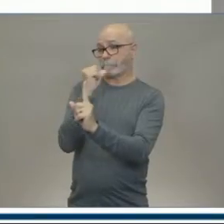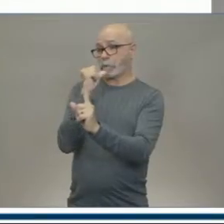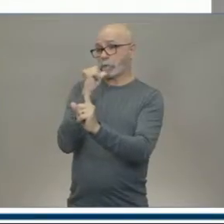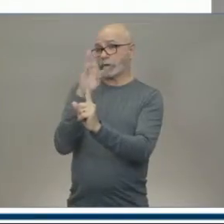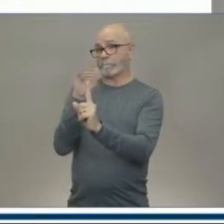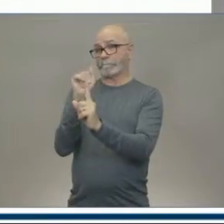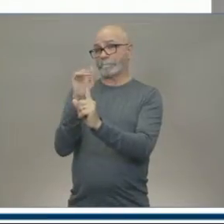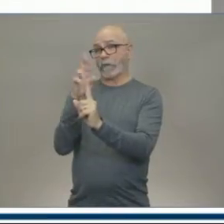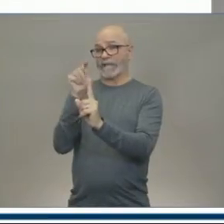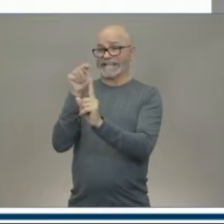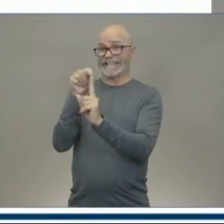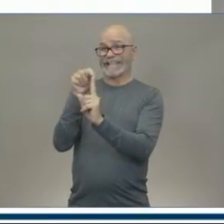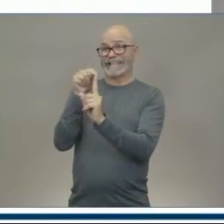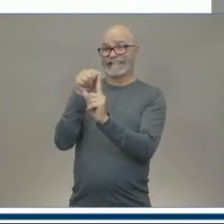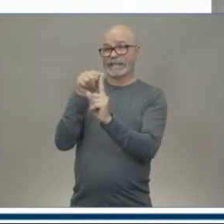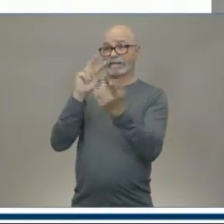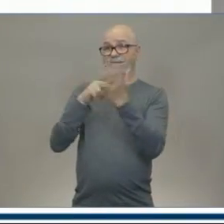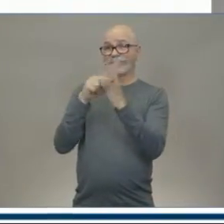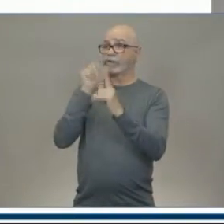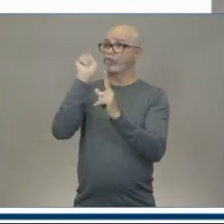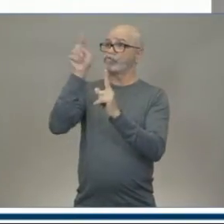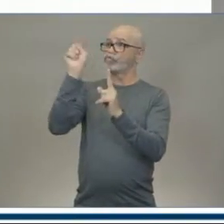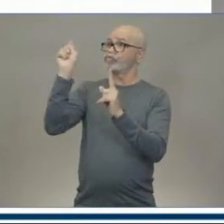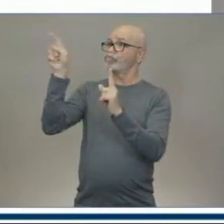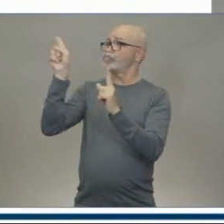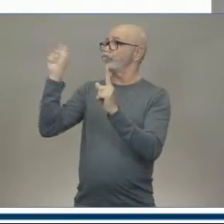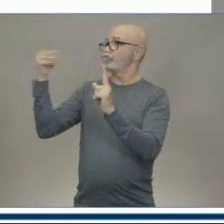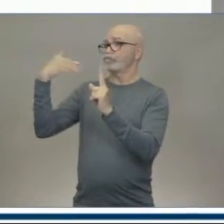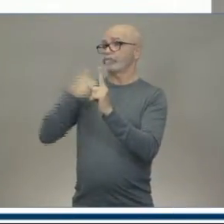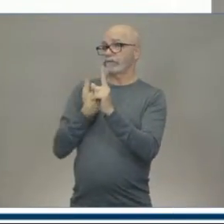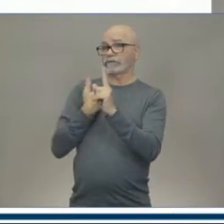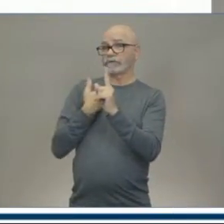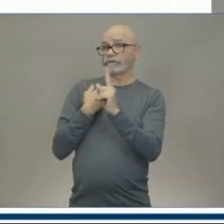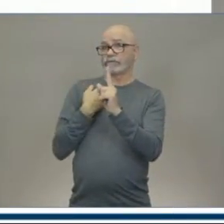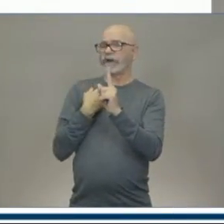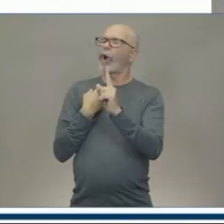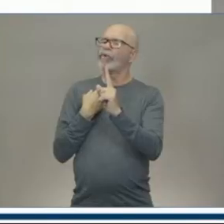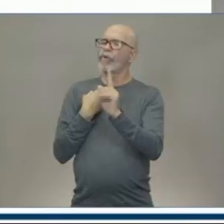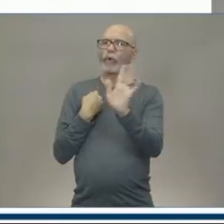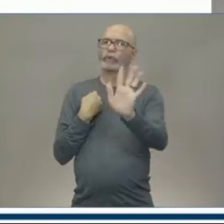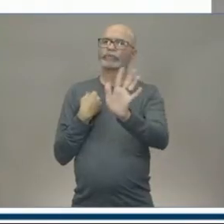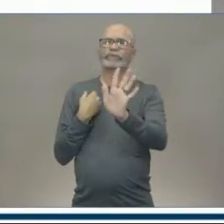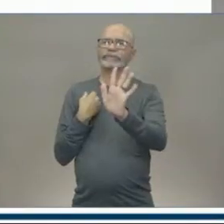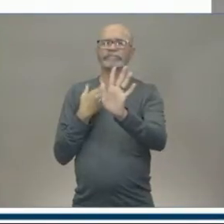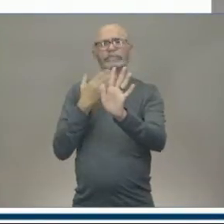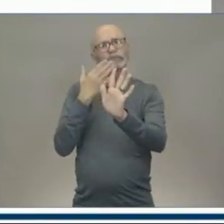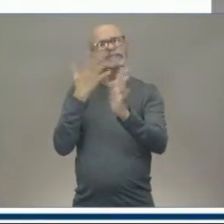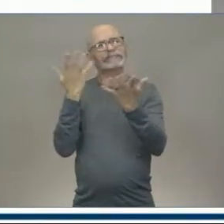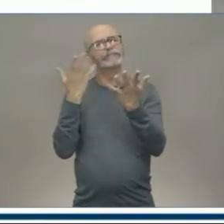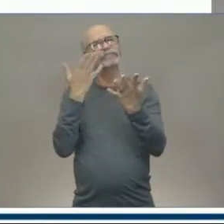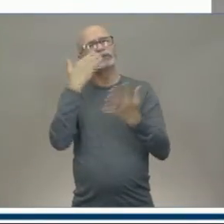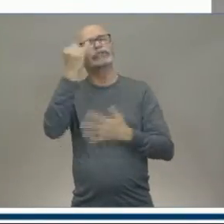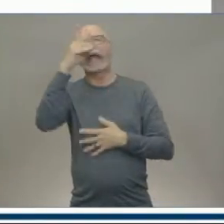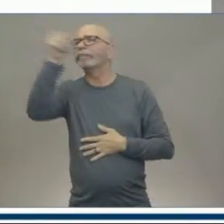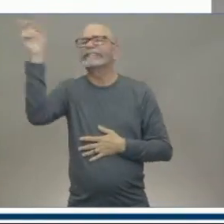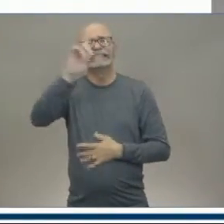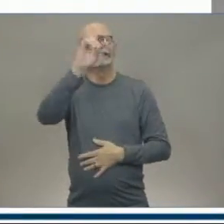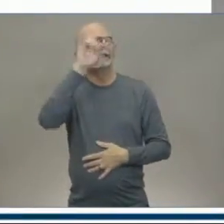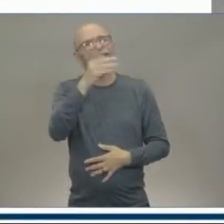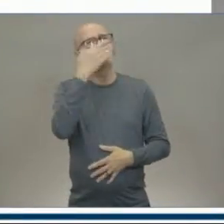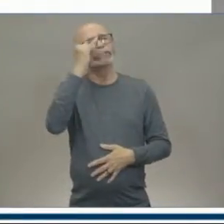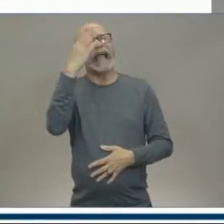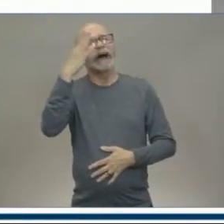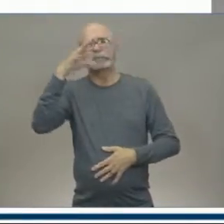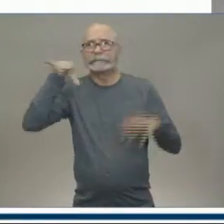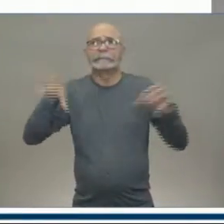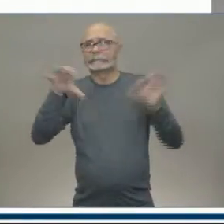the operators. The bars themselves, like the vast majority of businesses, are doing a really good job of what they can do within the parameters that they're